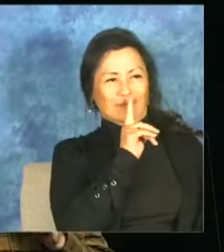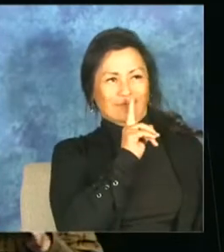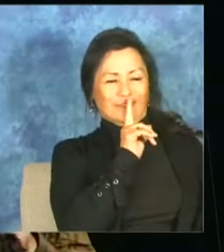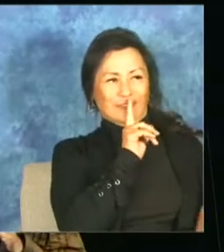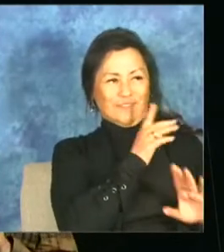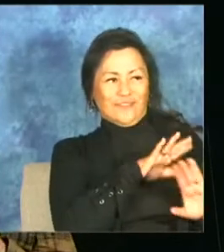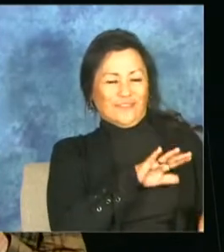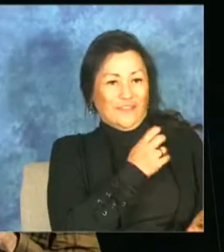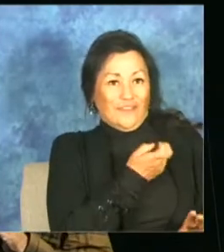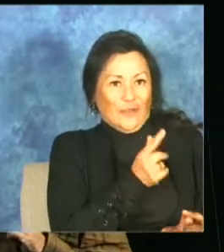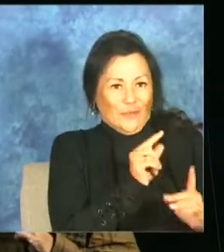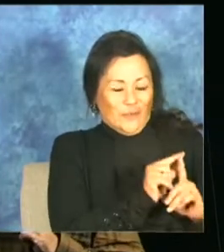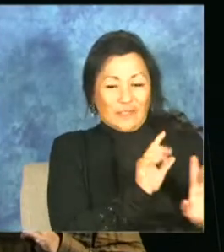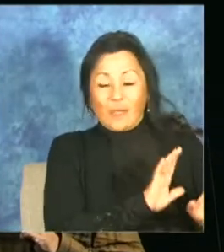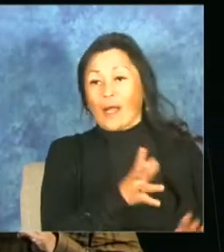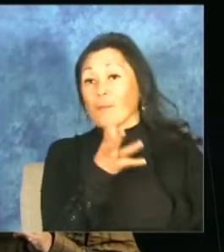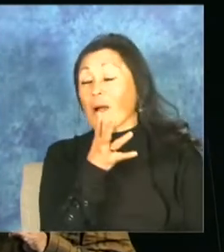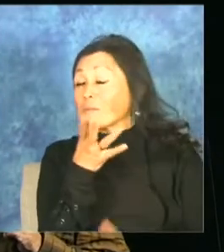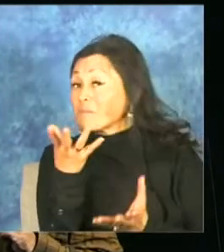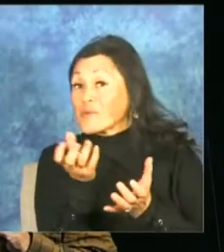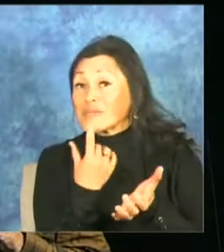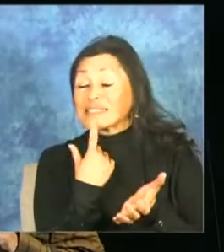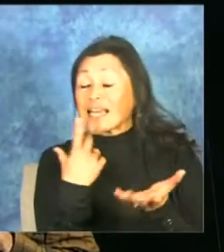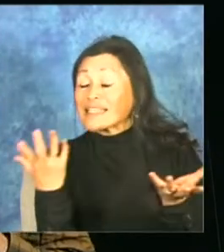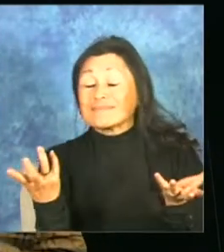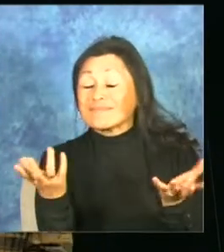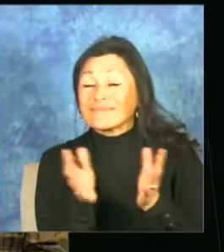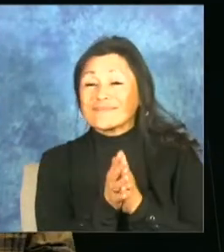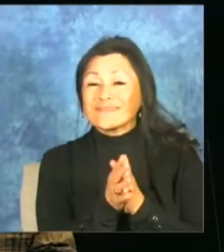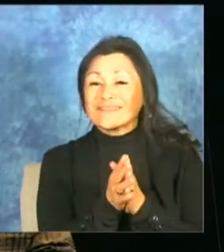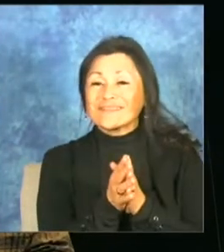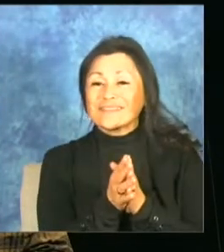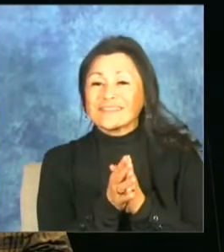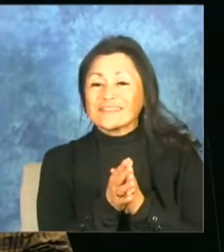man of a few words. But, Mom, anything you want to say?